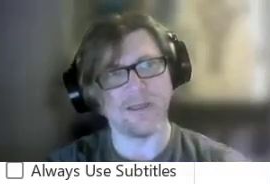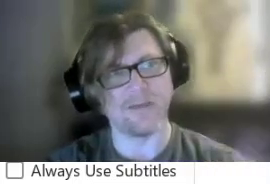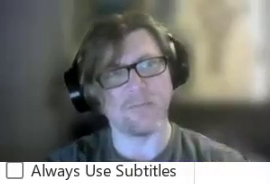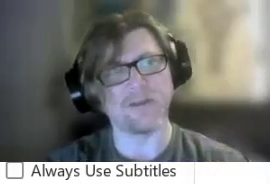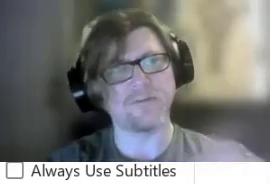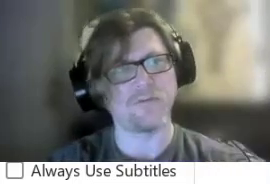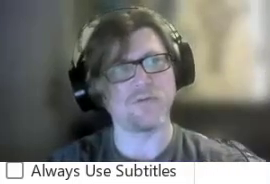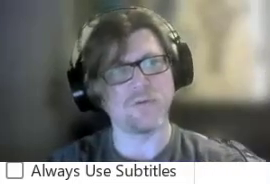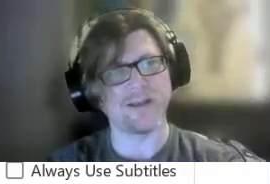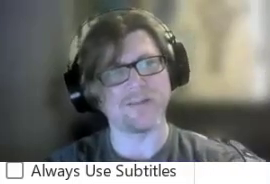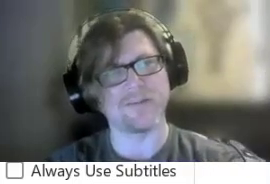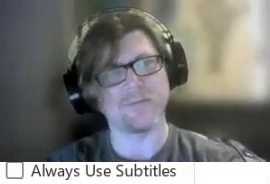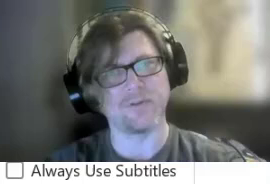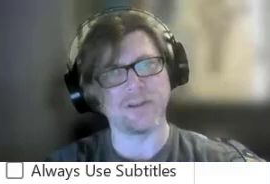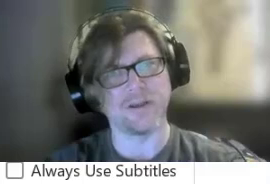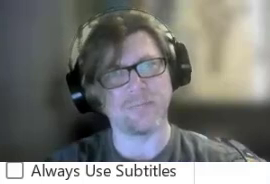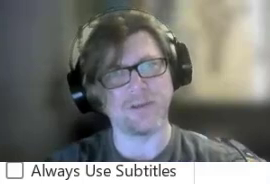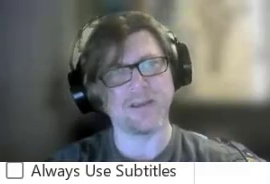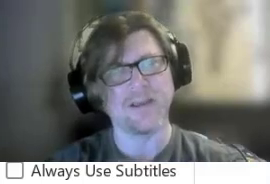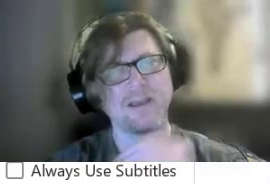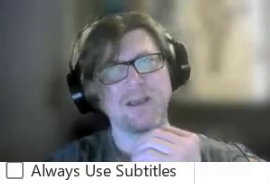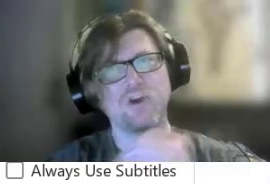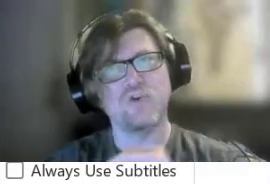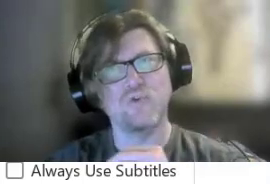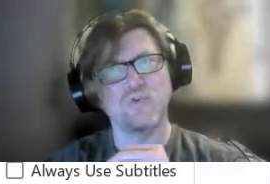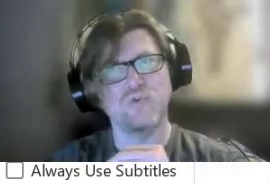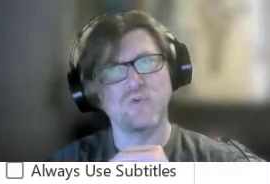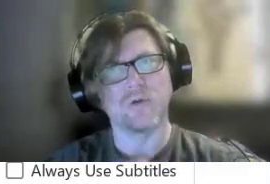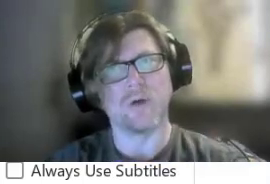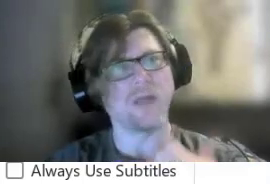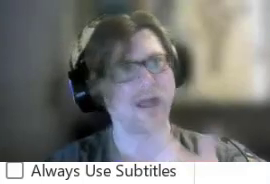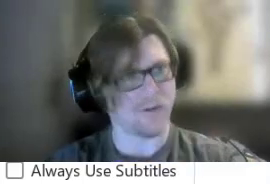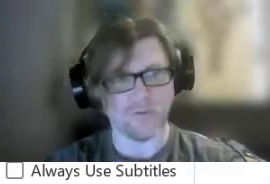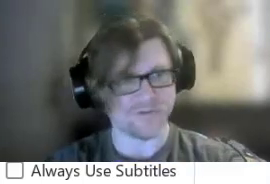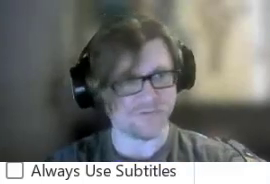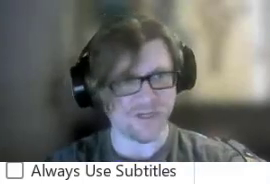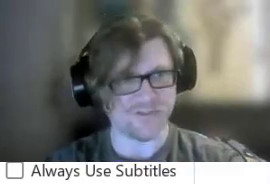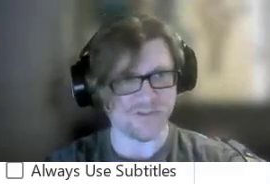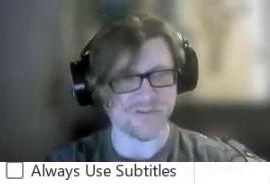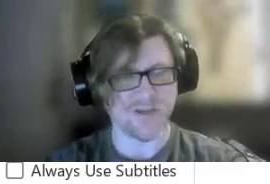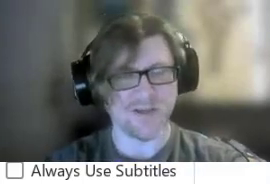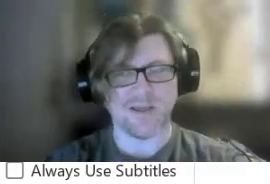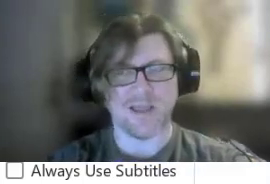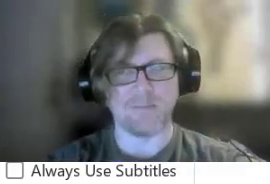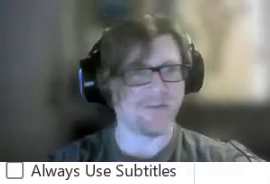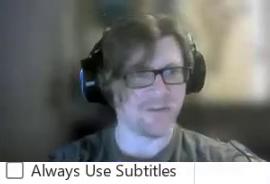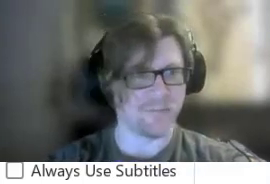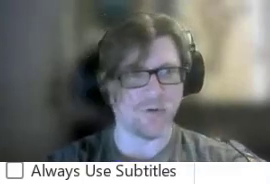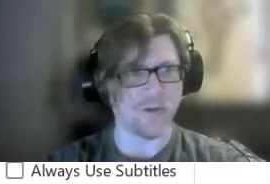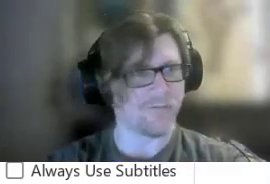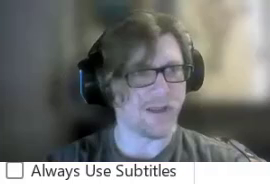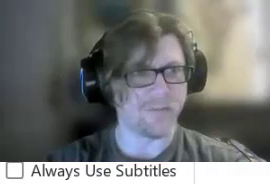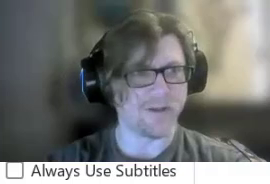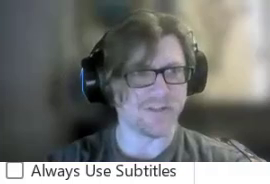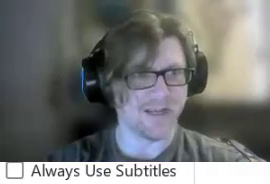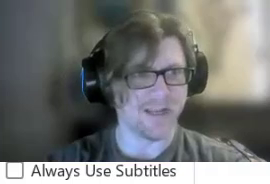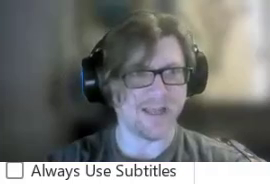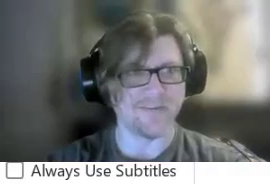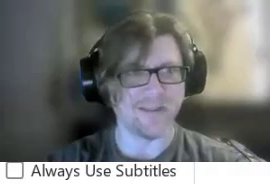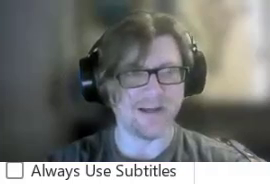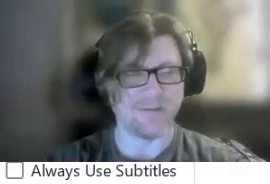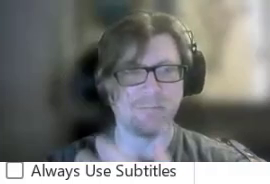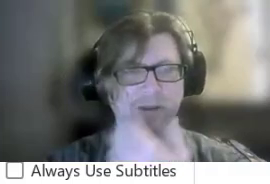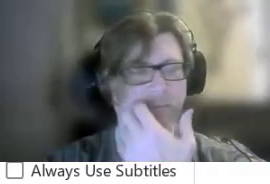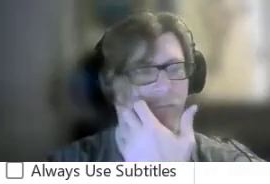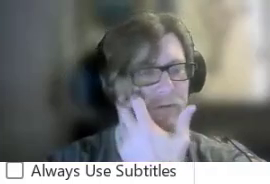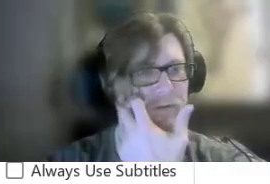and it went to an accessibility company who applied a whole bunch of changes and basically broke every animation that I